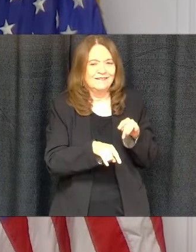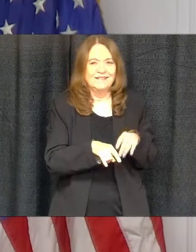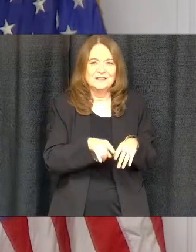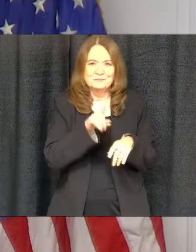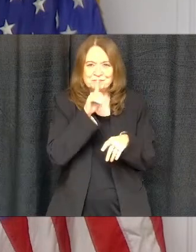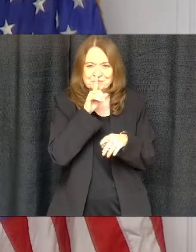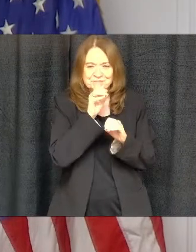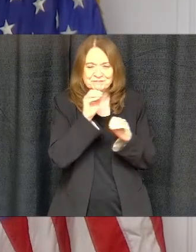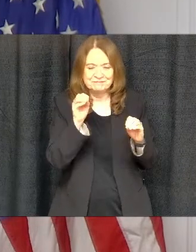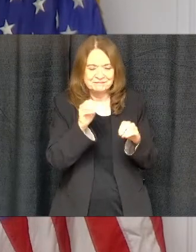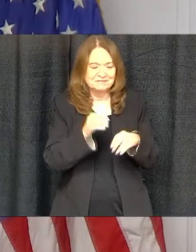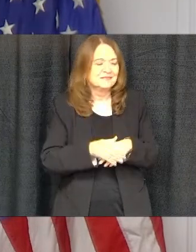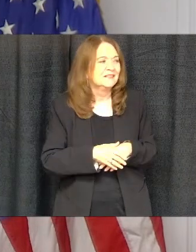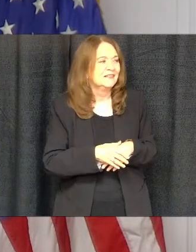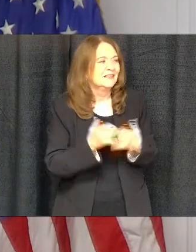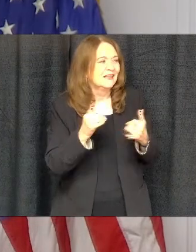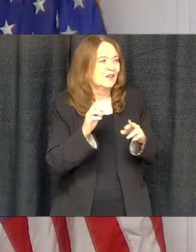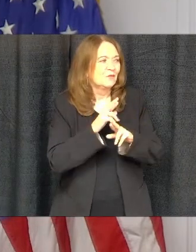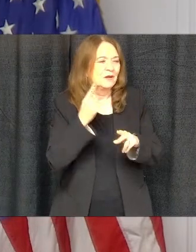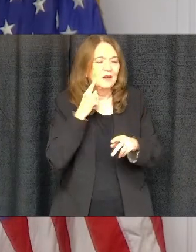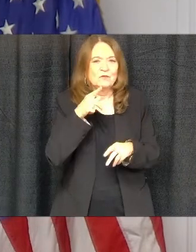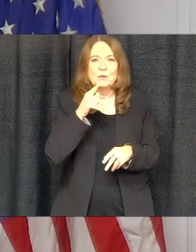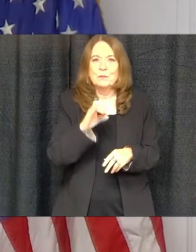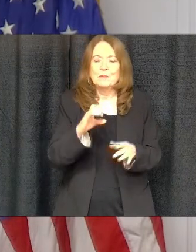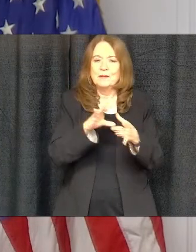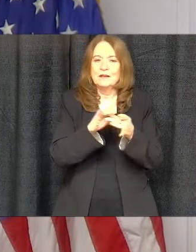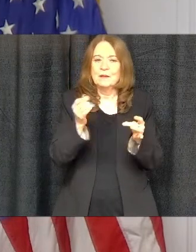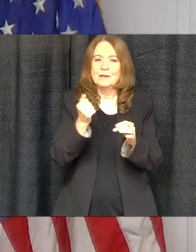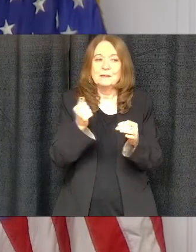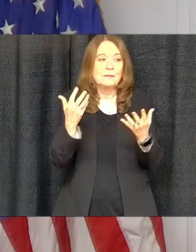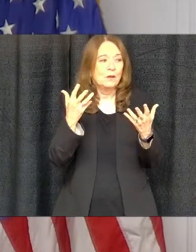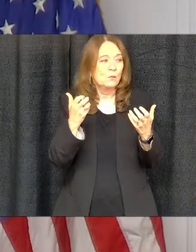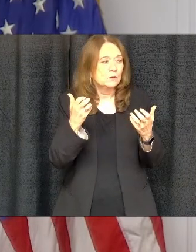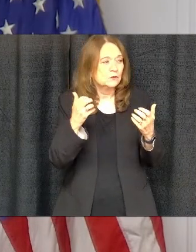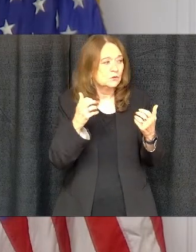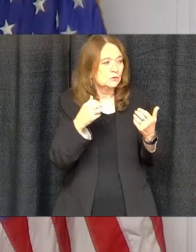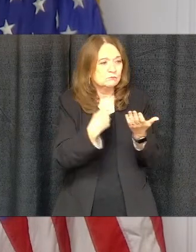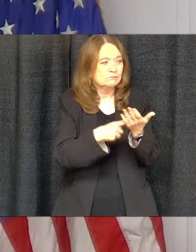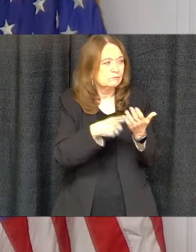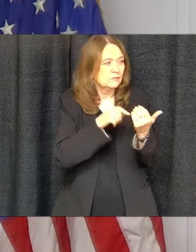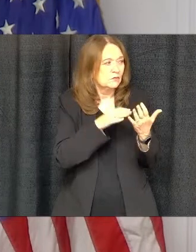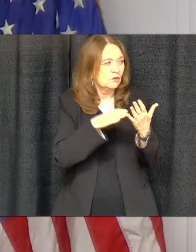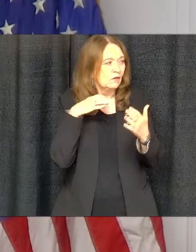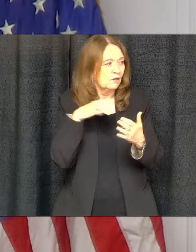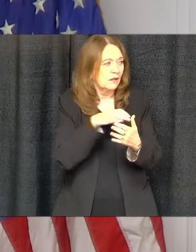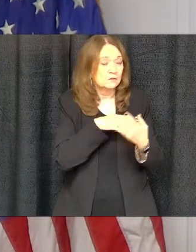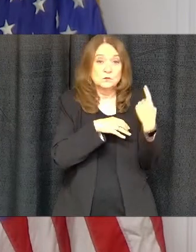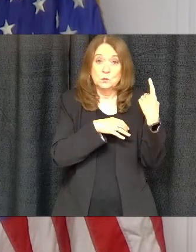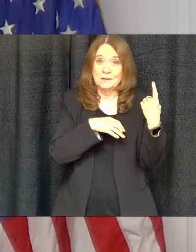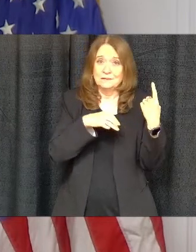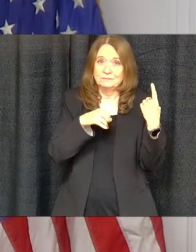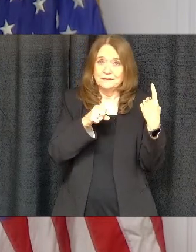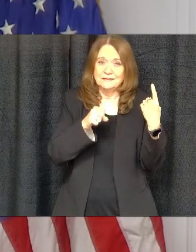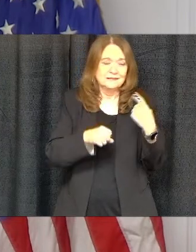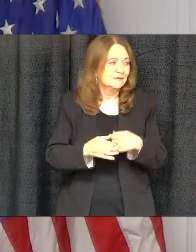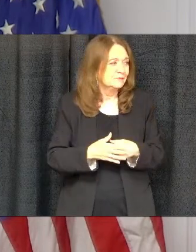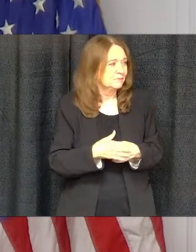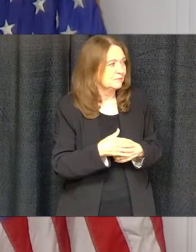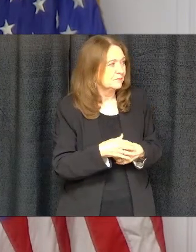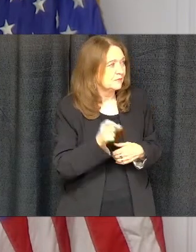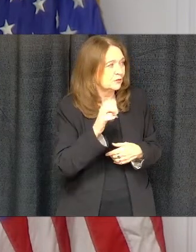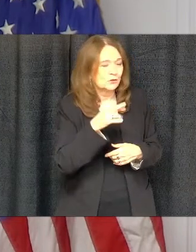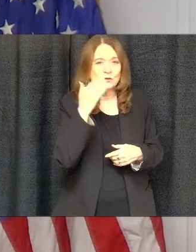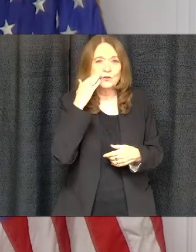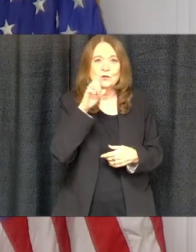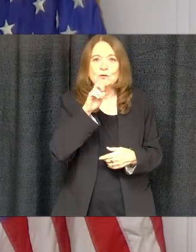right. Okay, we're now ready for public comments. Any member of the public wish to address the council? Okay, sir. You know the